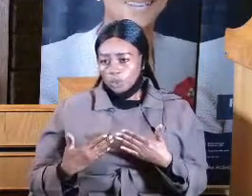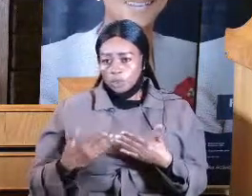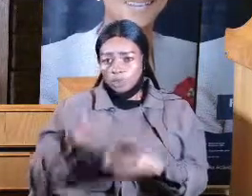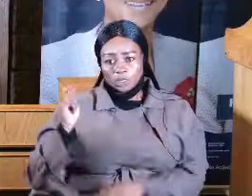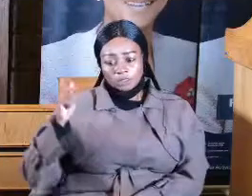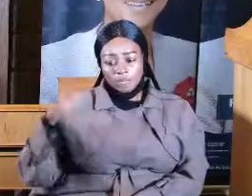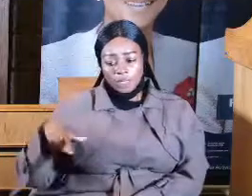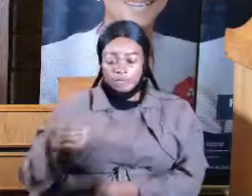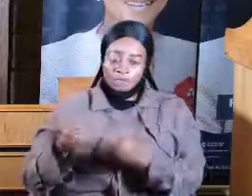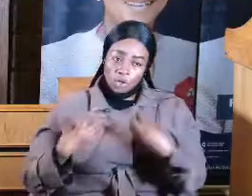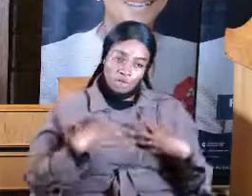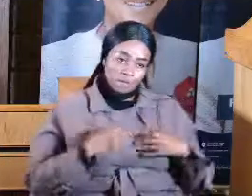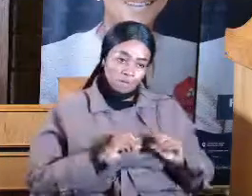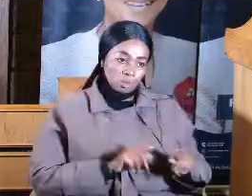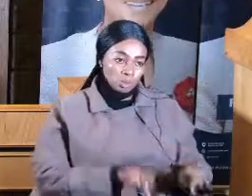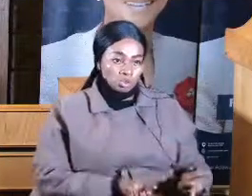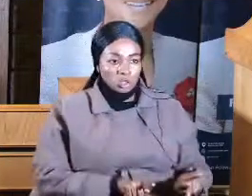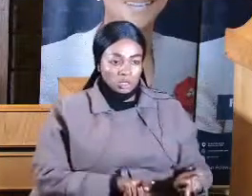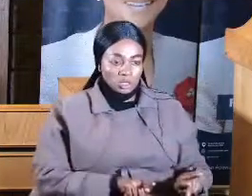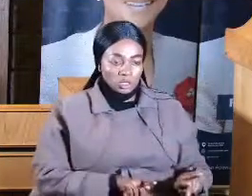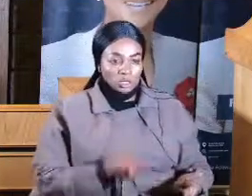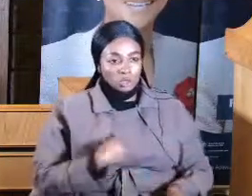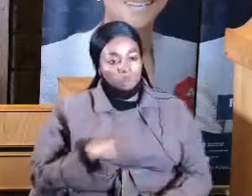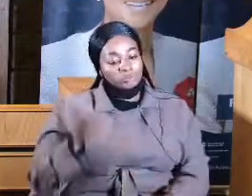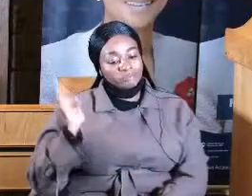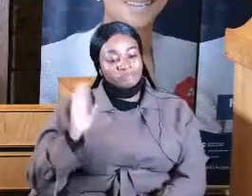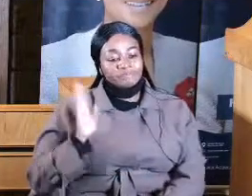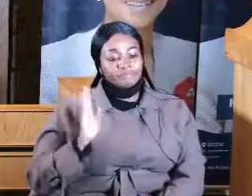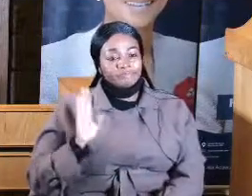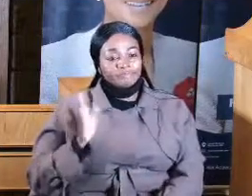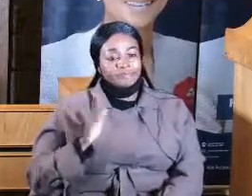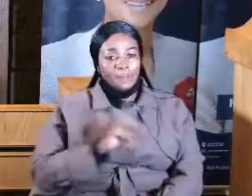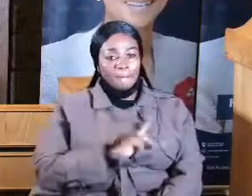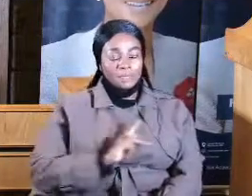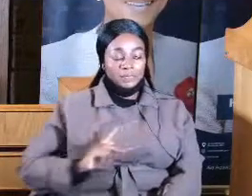Speaker, for giving me the opportunity to present today.